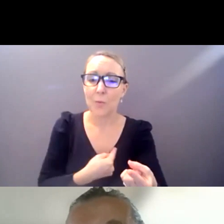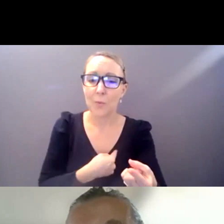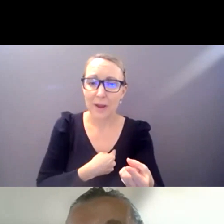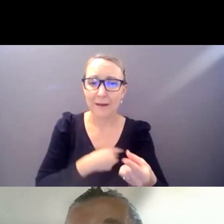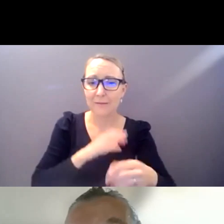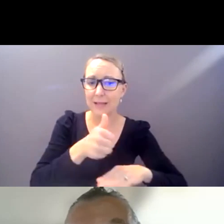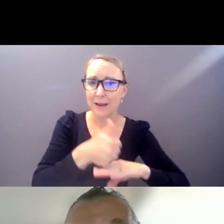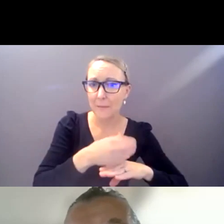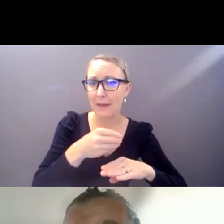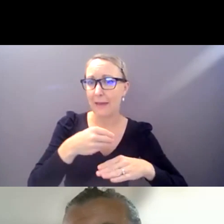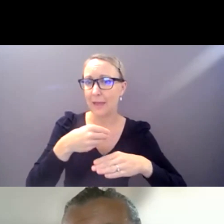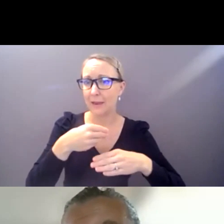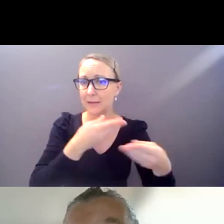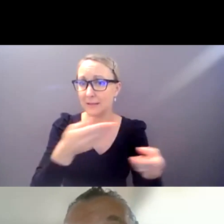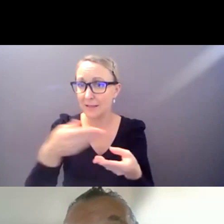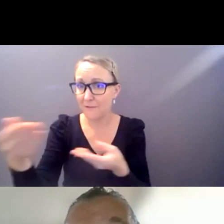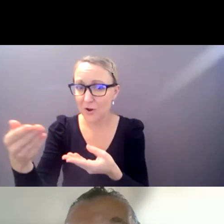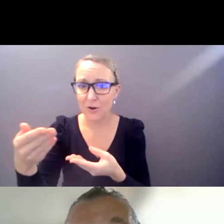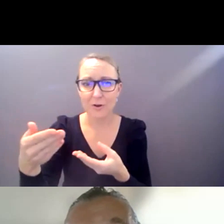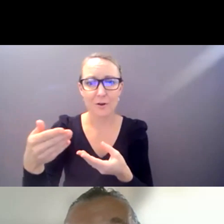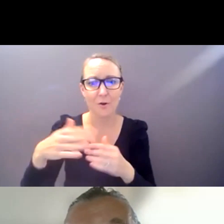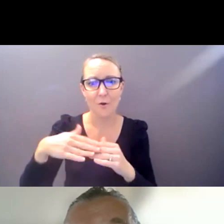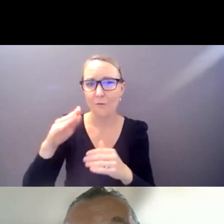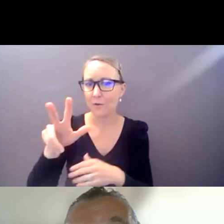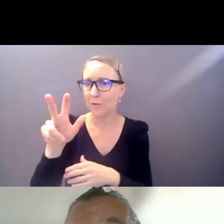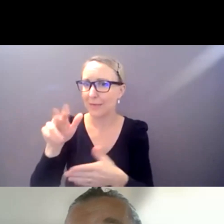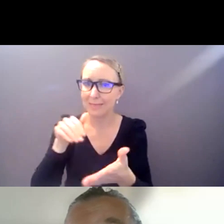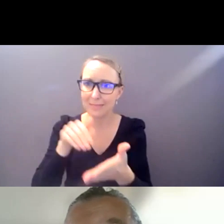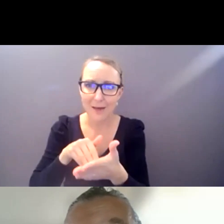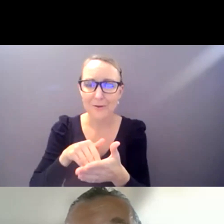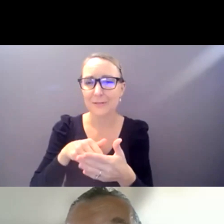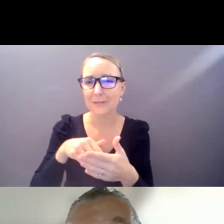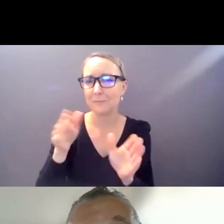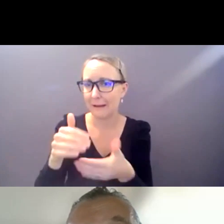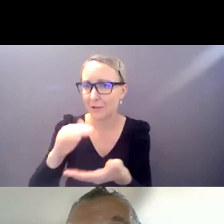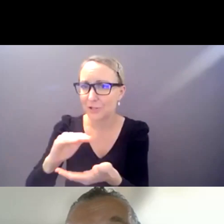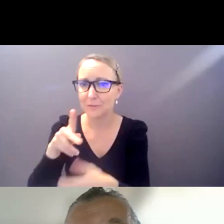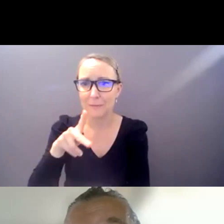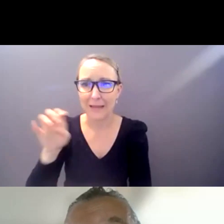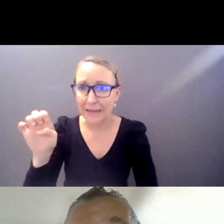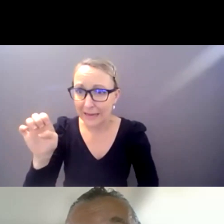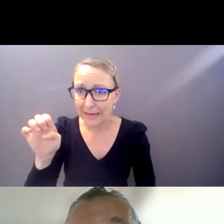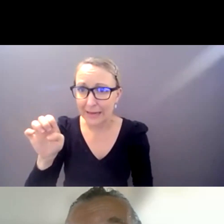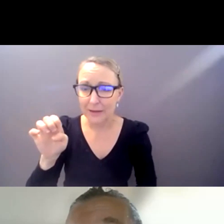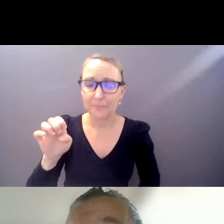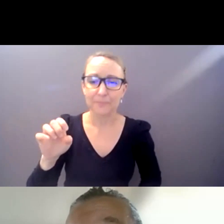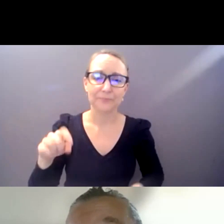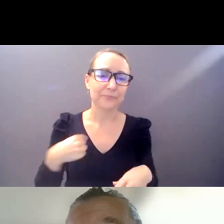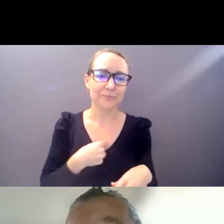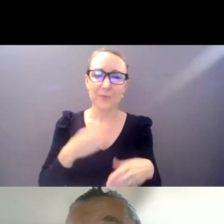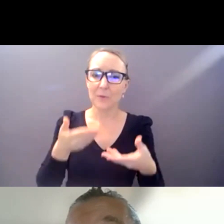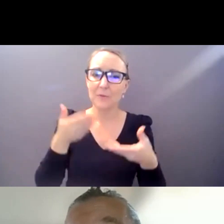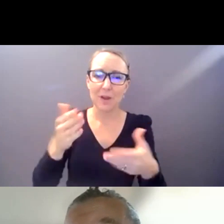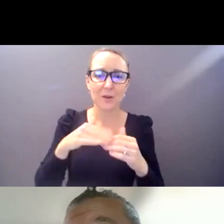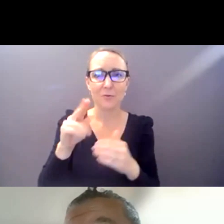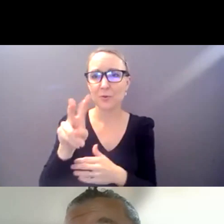3,000 packages of PPE, provided over 250 caregivers to support